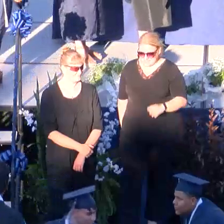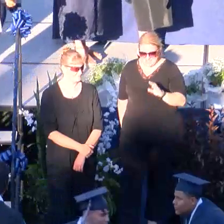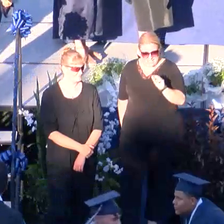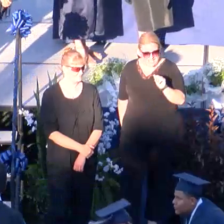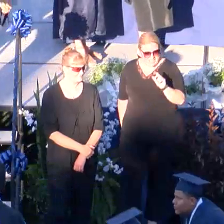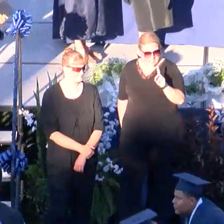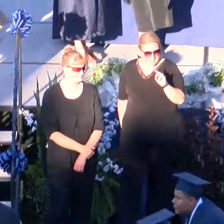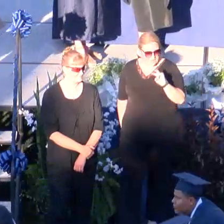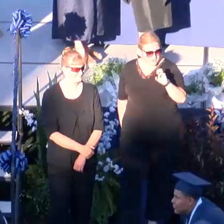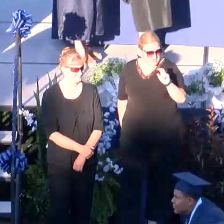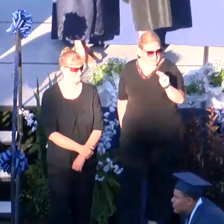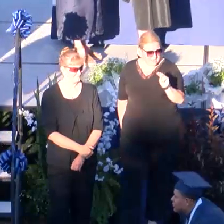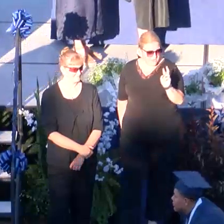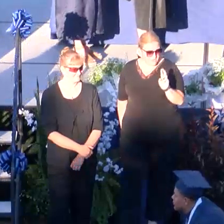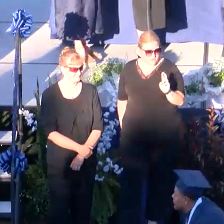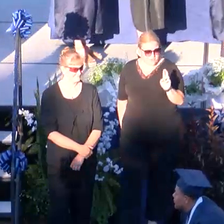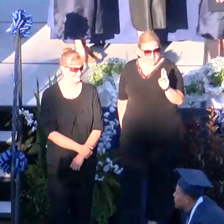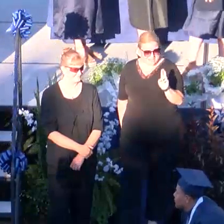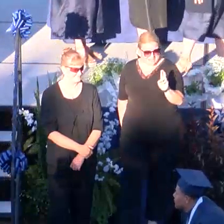Adrian Robles.